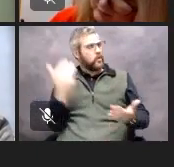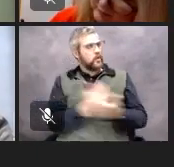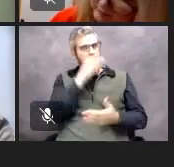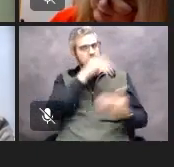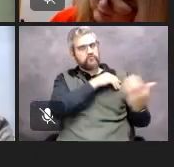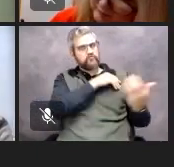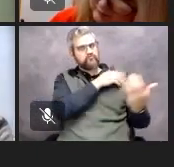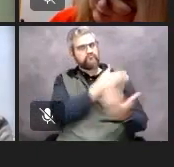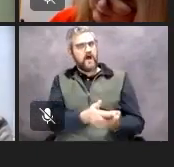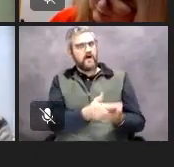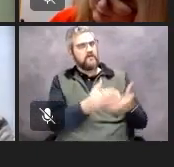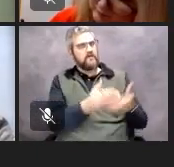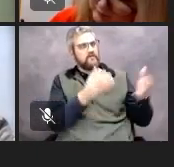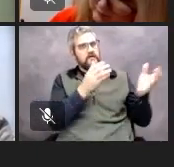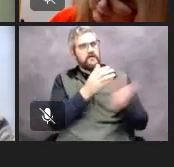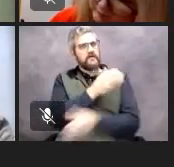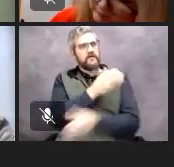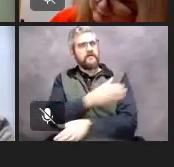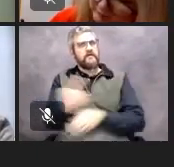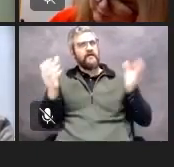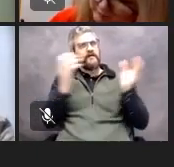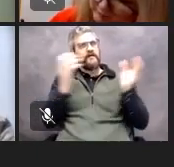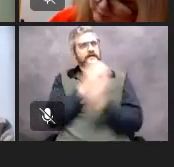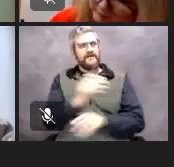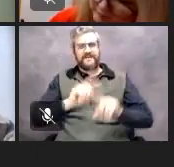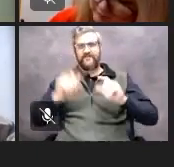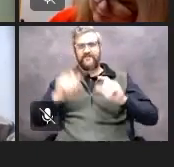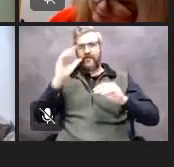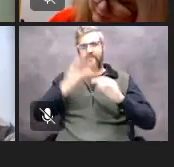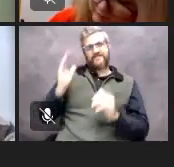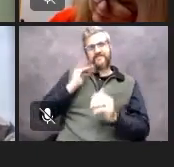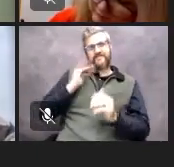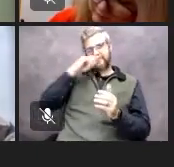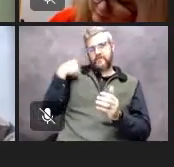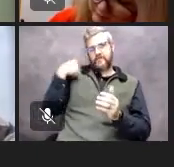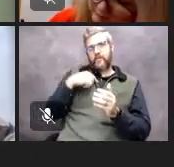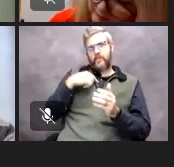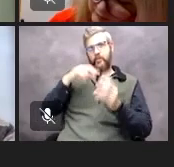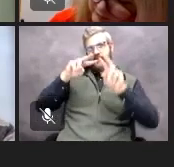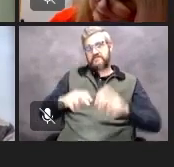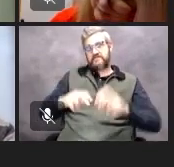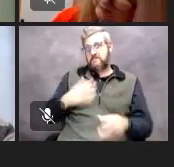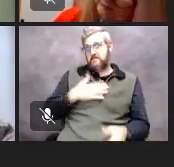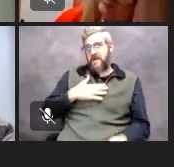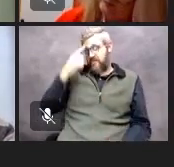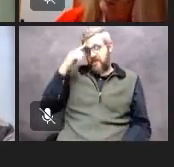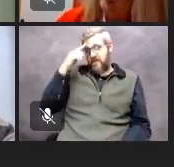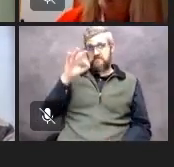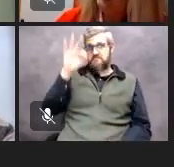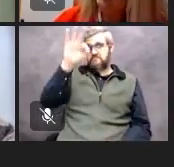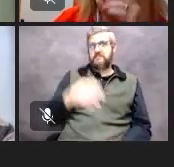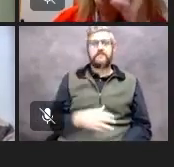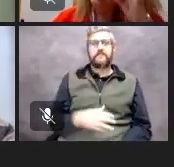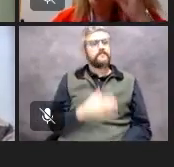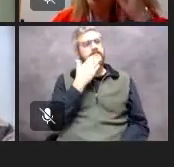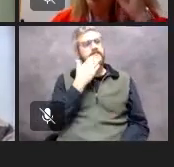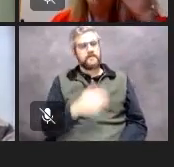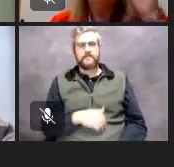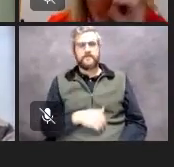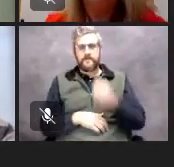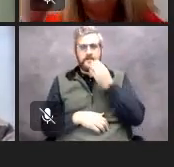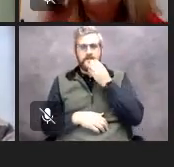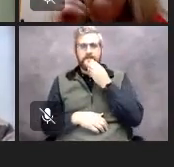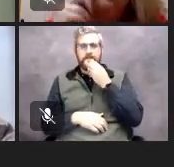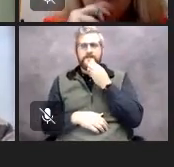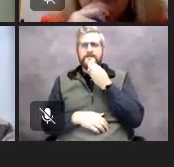and they are far different from the kids that we just had. Just a thought. Thank you. We'll definitely A lot of